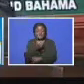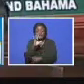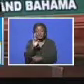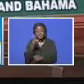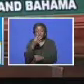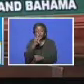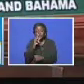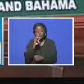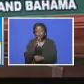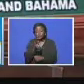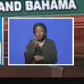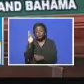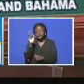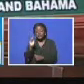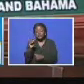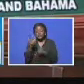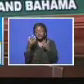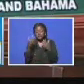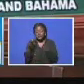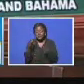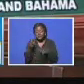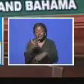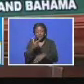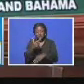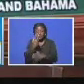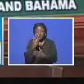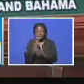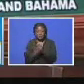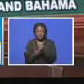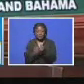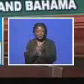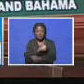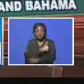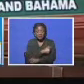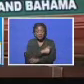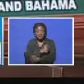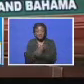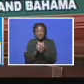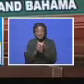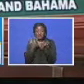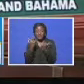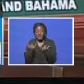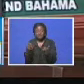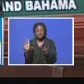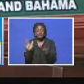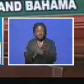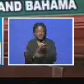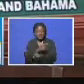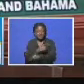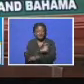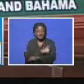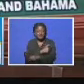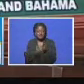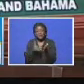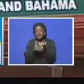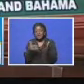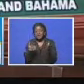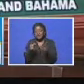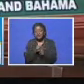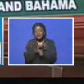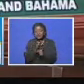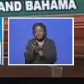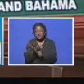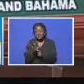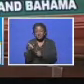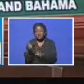our population having completed the vaccine schedule or who are now fully vaccinated against COVID-19. Minister